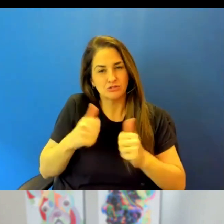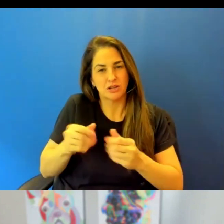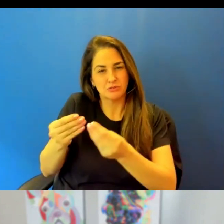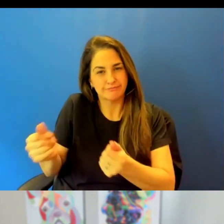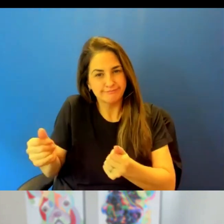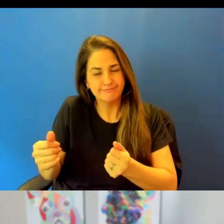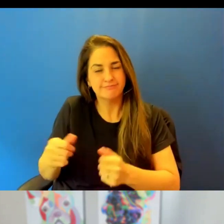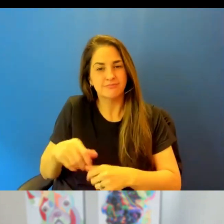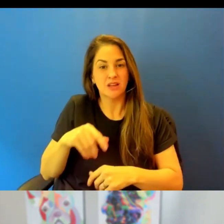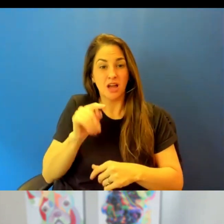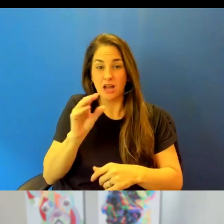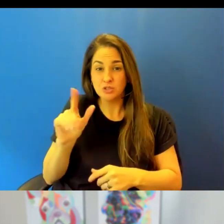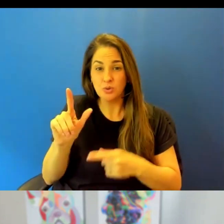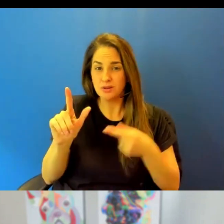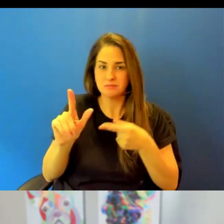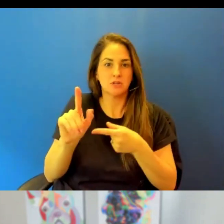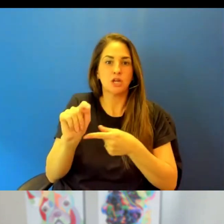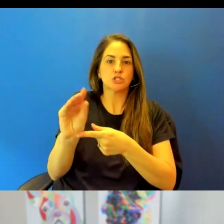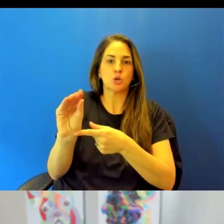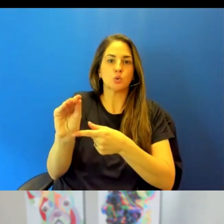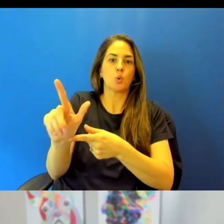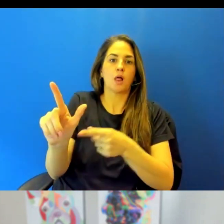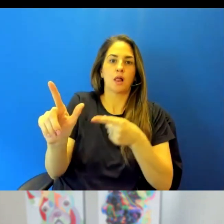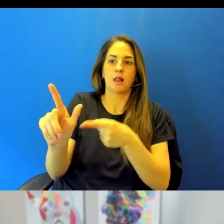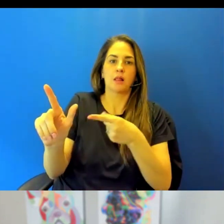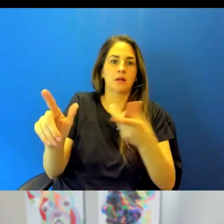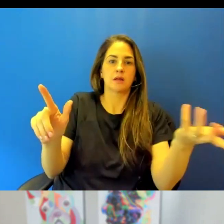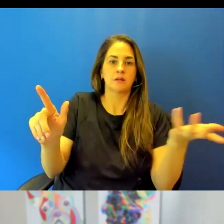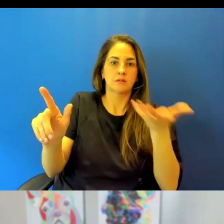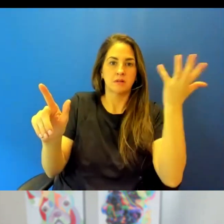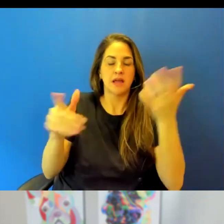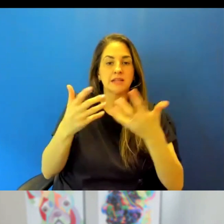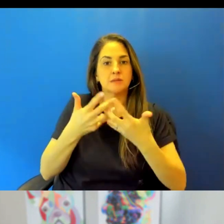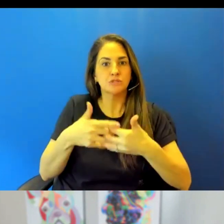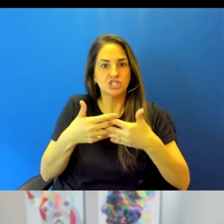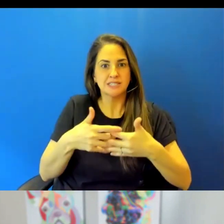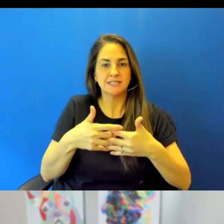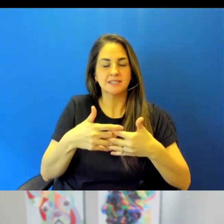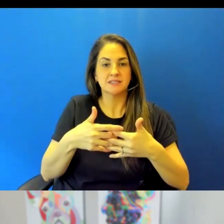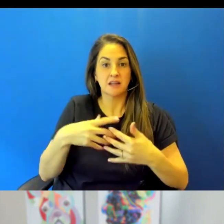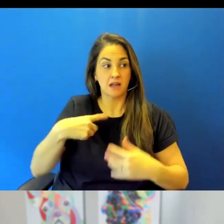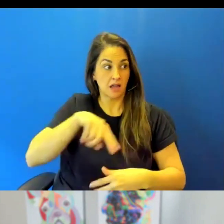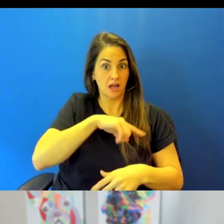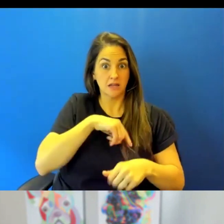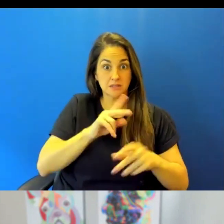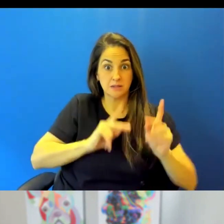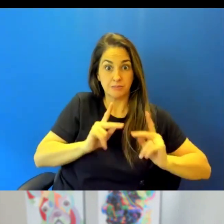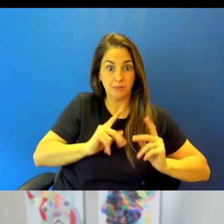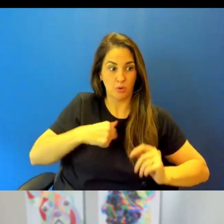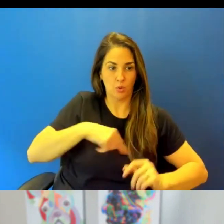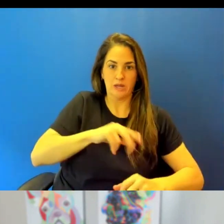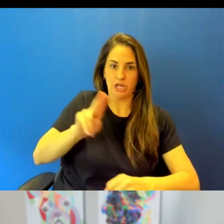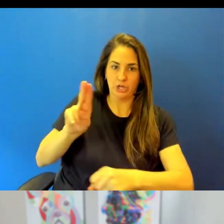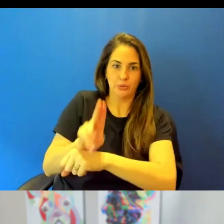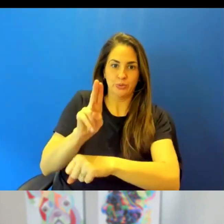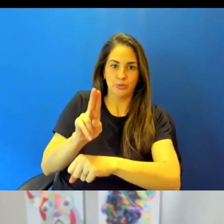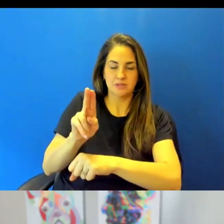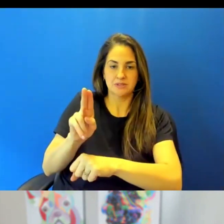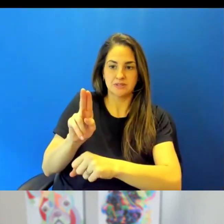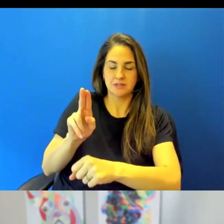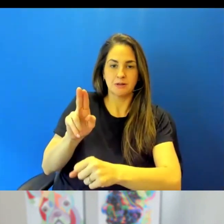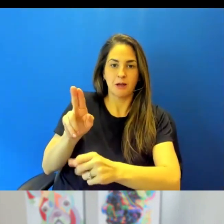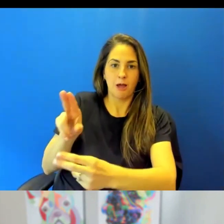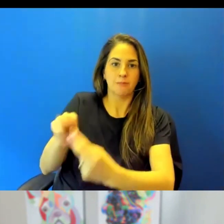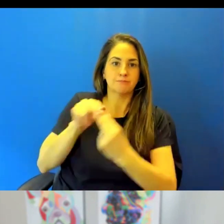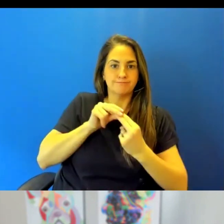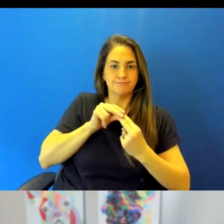tool. It is a machine. It's in our machines. It's us, the people that have to